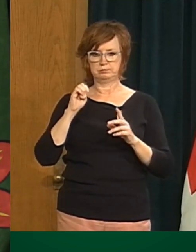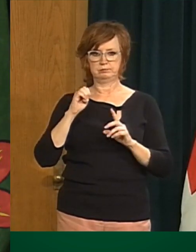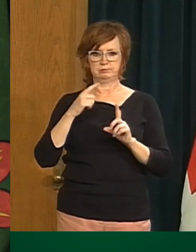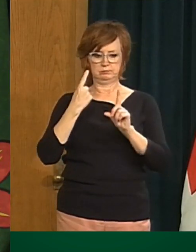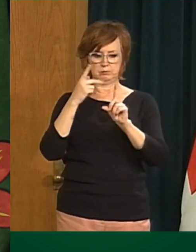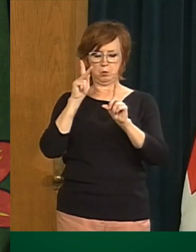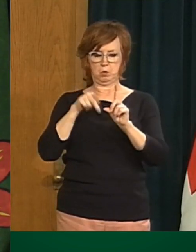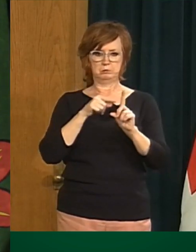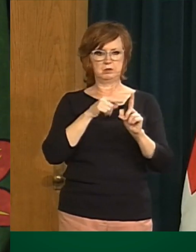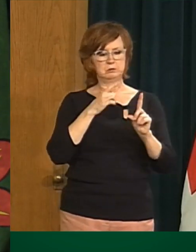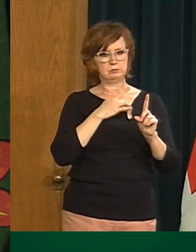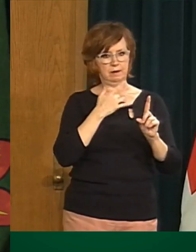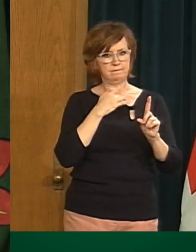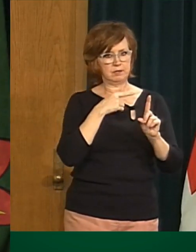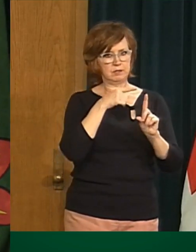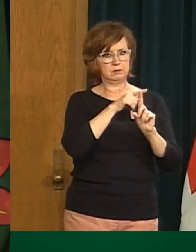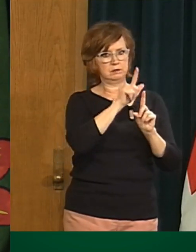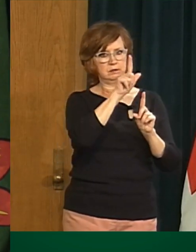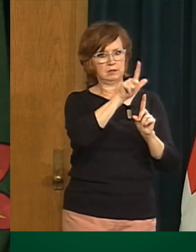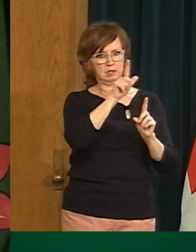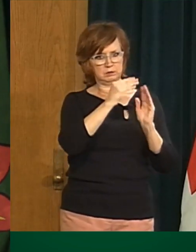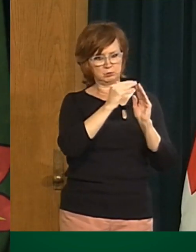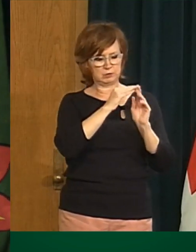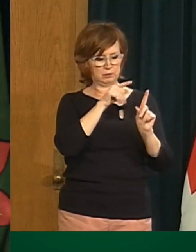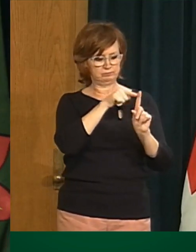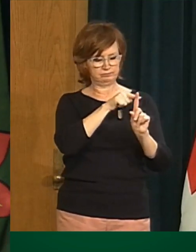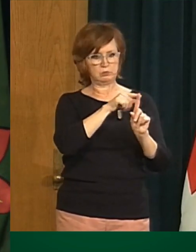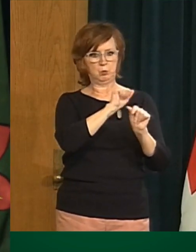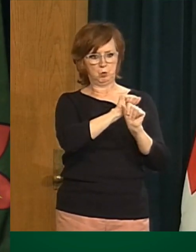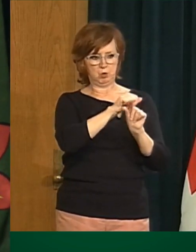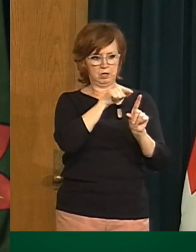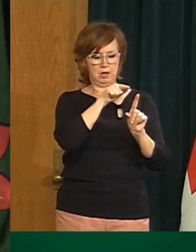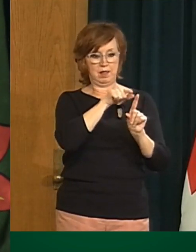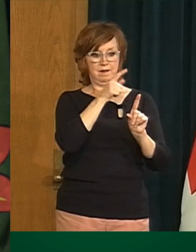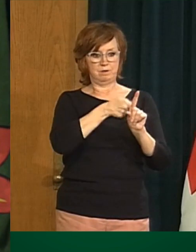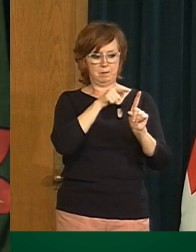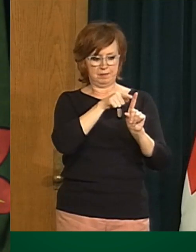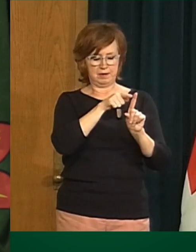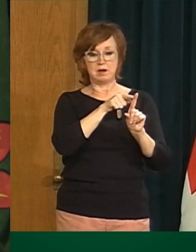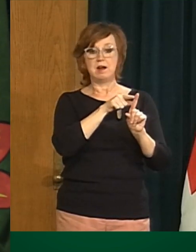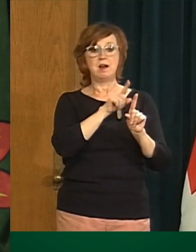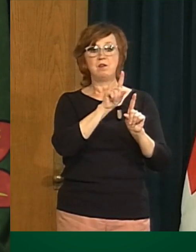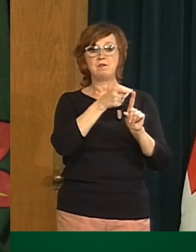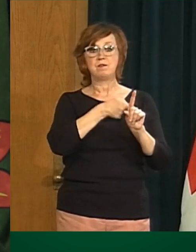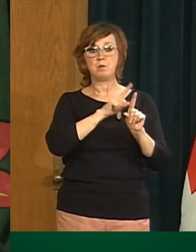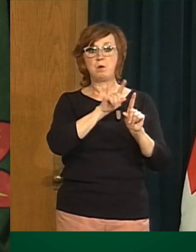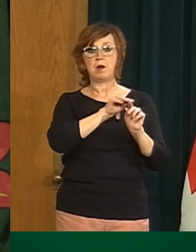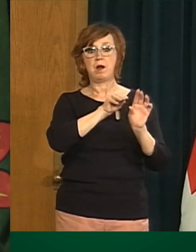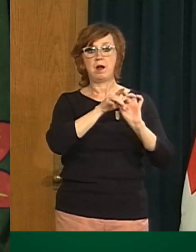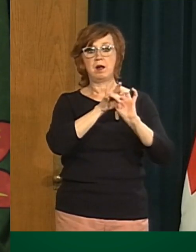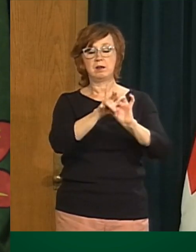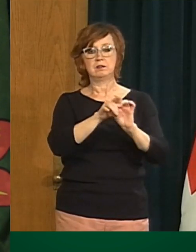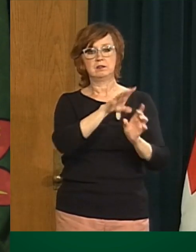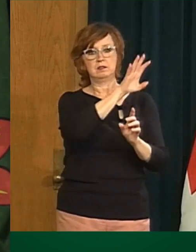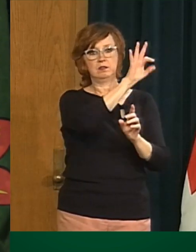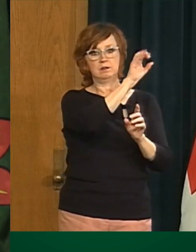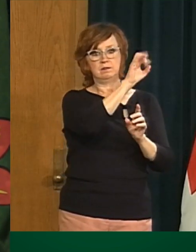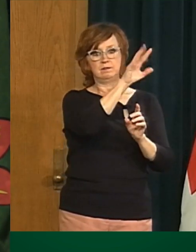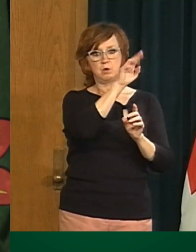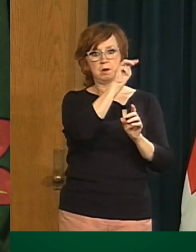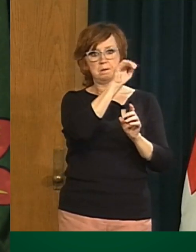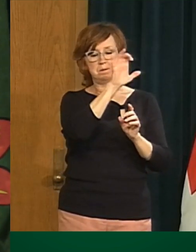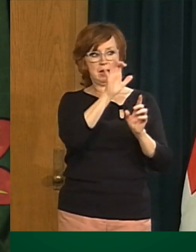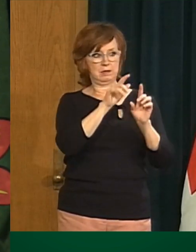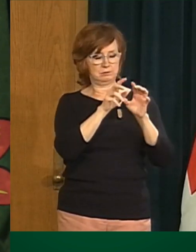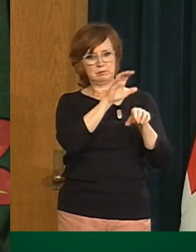the community of Loche, and I think it was stemmed back to some people that were working at a camp in Fort McMurray, if I'm not mistaken, and Scott or